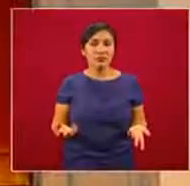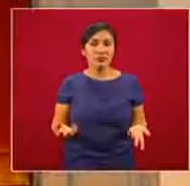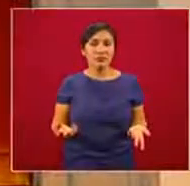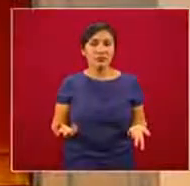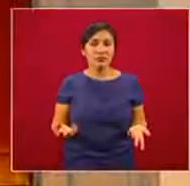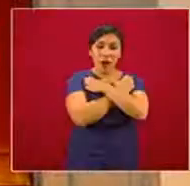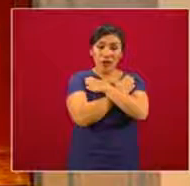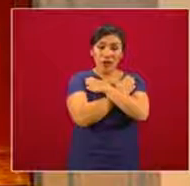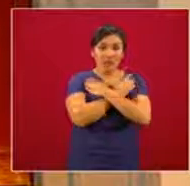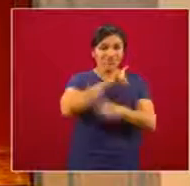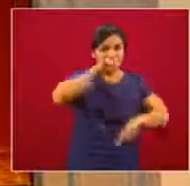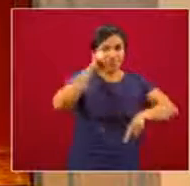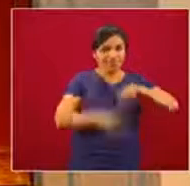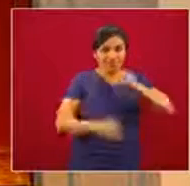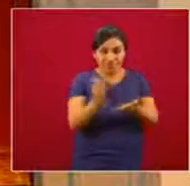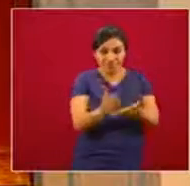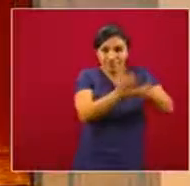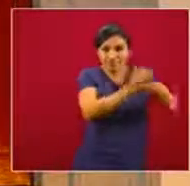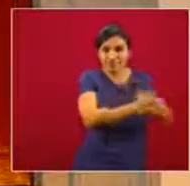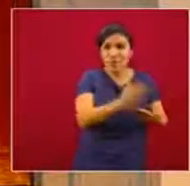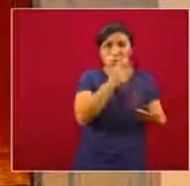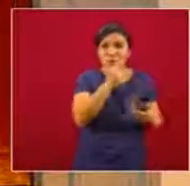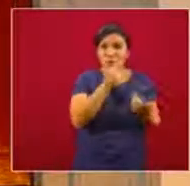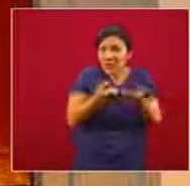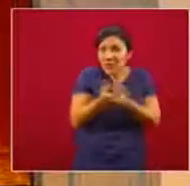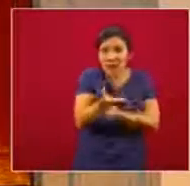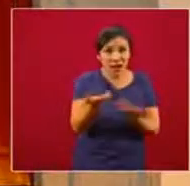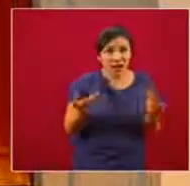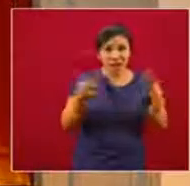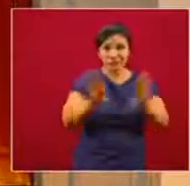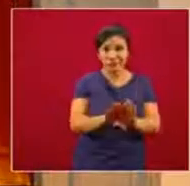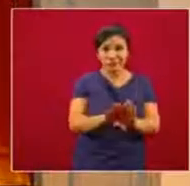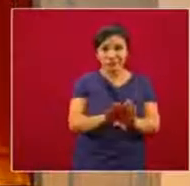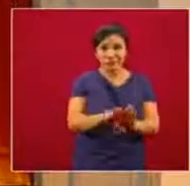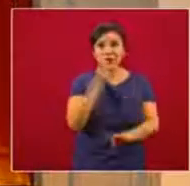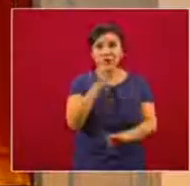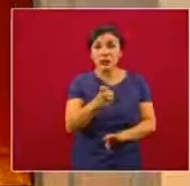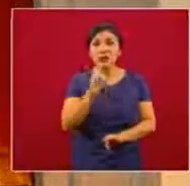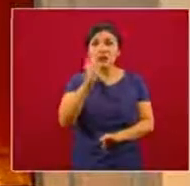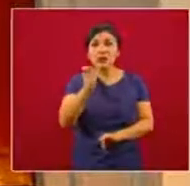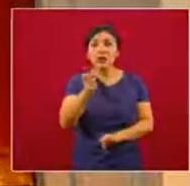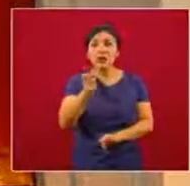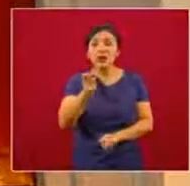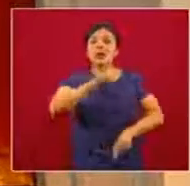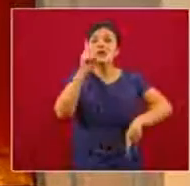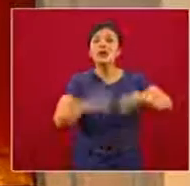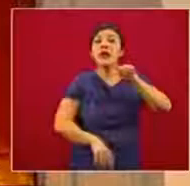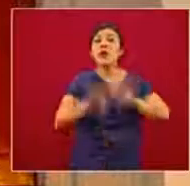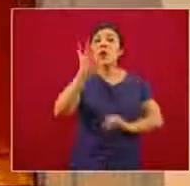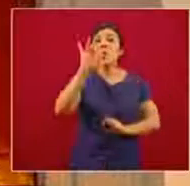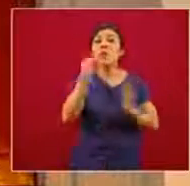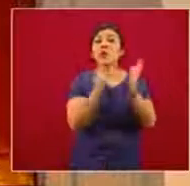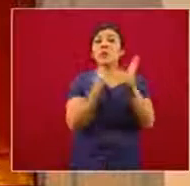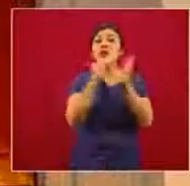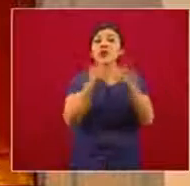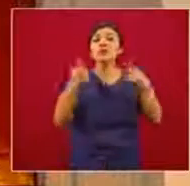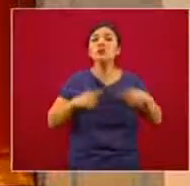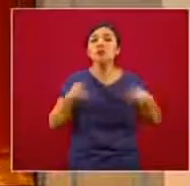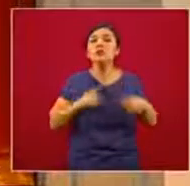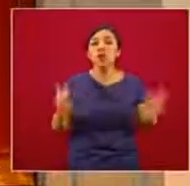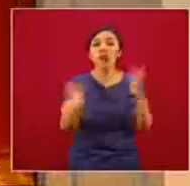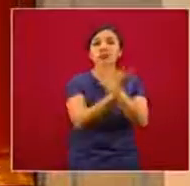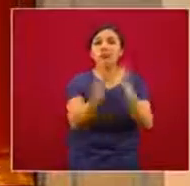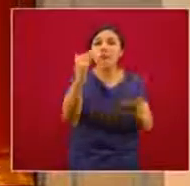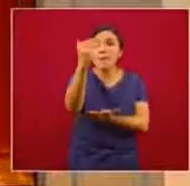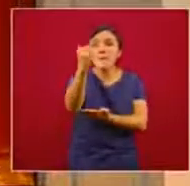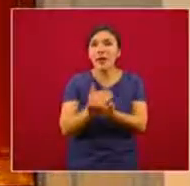people. So educativo whenever de la we actividad lifted pública, lo que se and hizo fue sacar retrieved a and 40 took millones de away personas. the